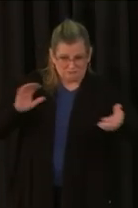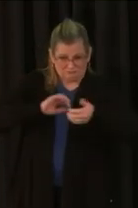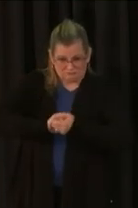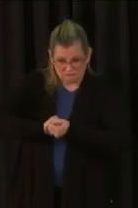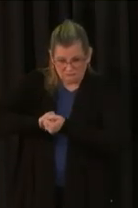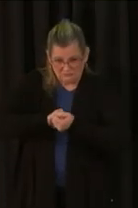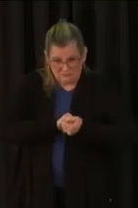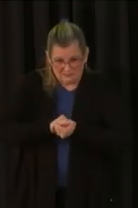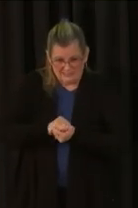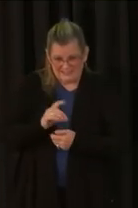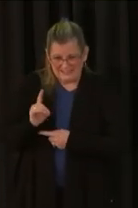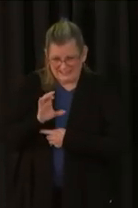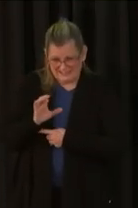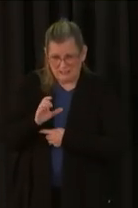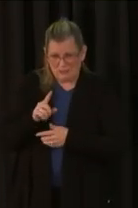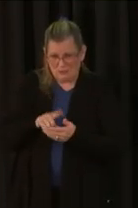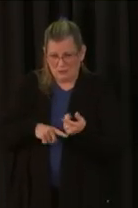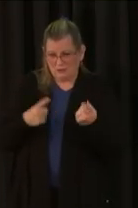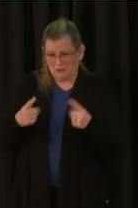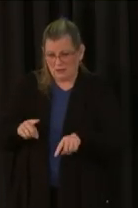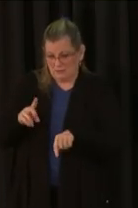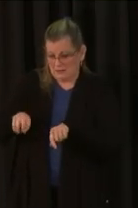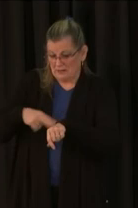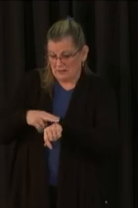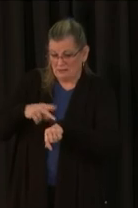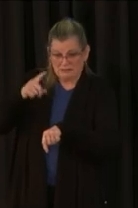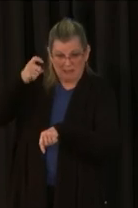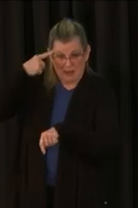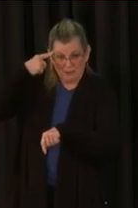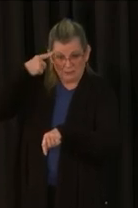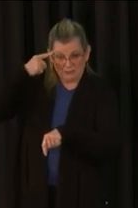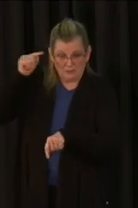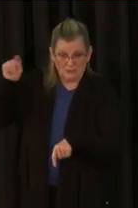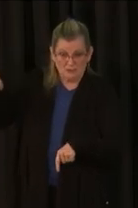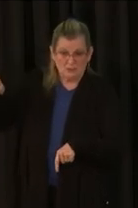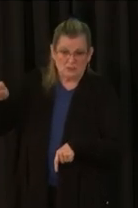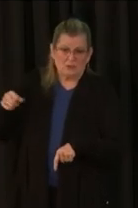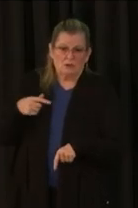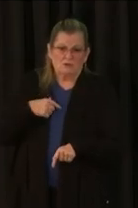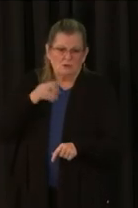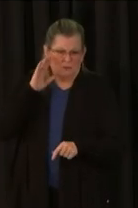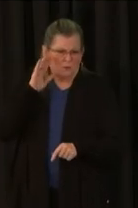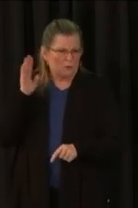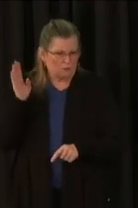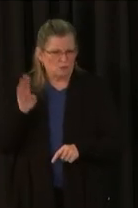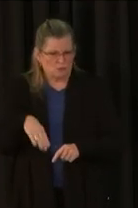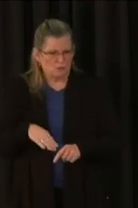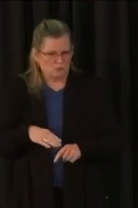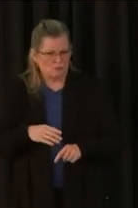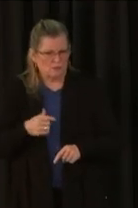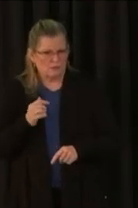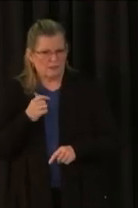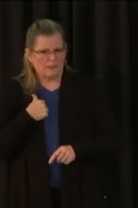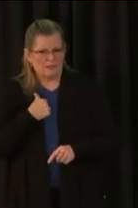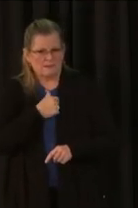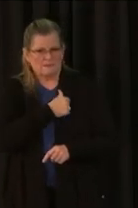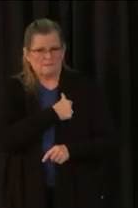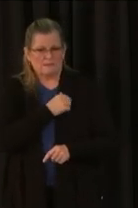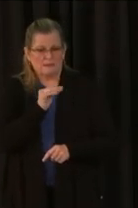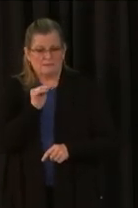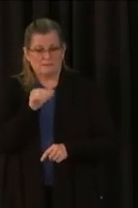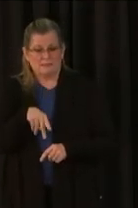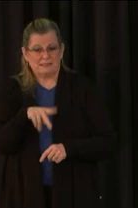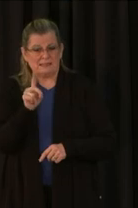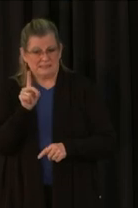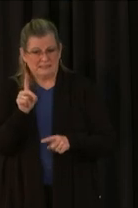to support what will happen in the nation's capital. So that is happening. We also know that our Metropolitan Police Department is working